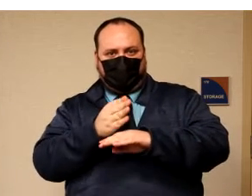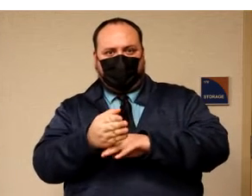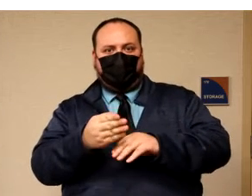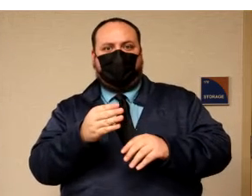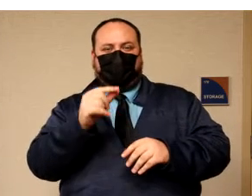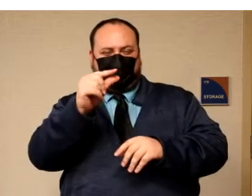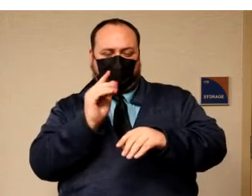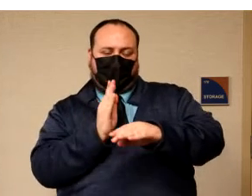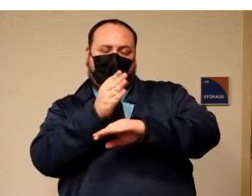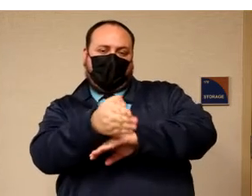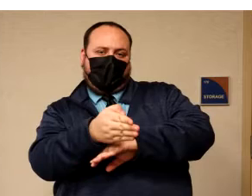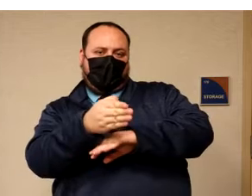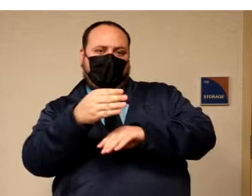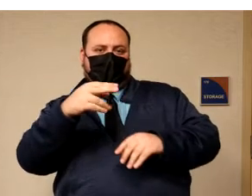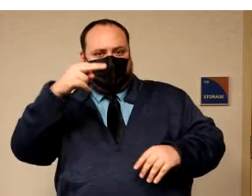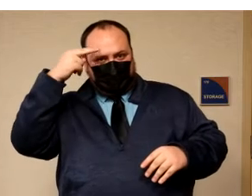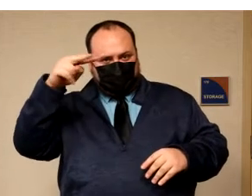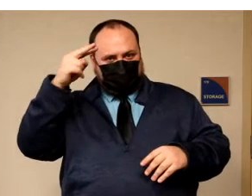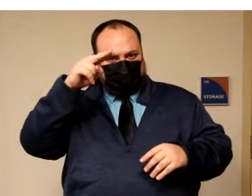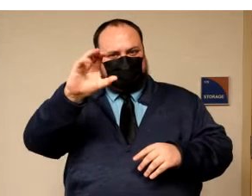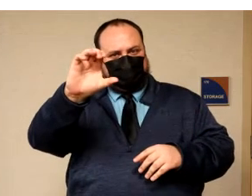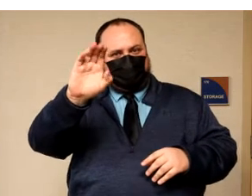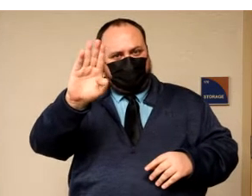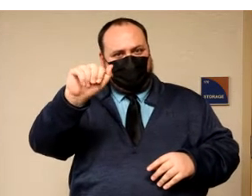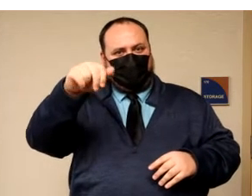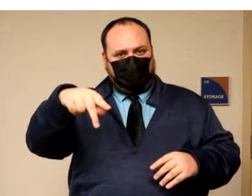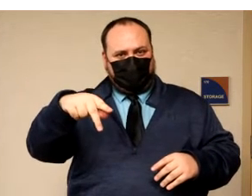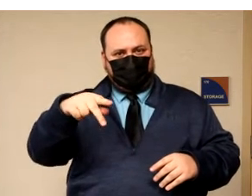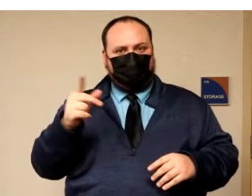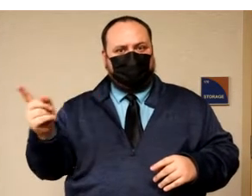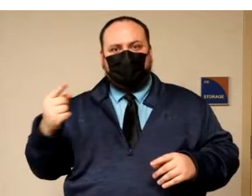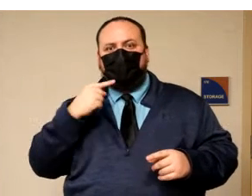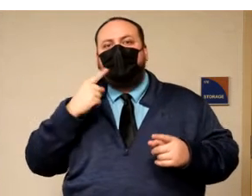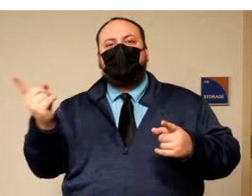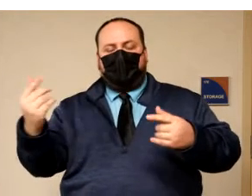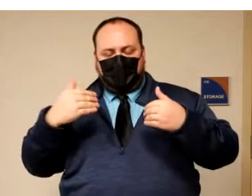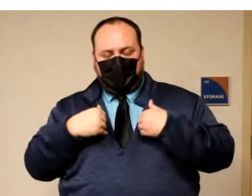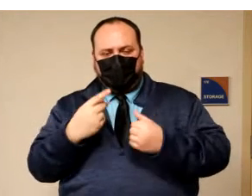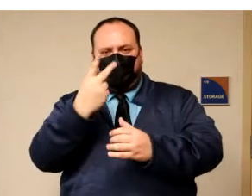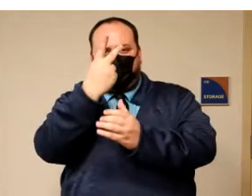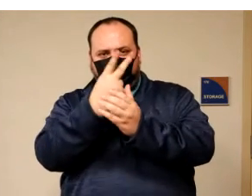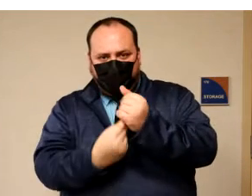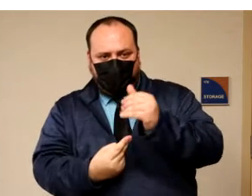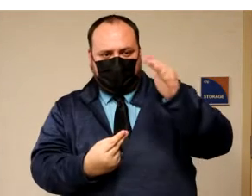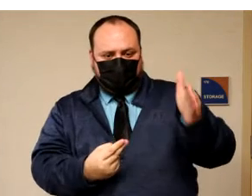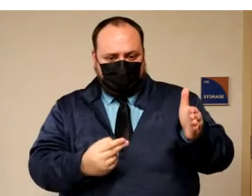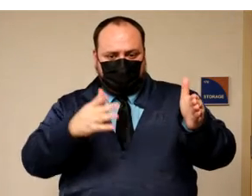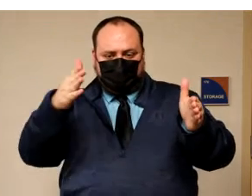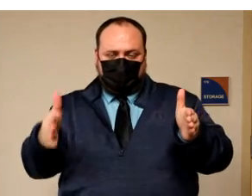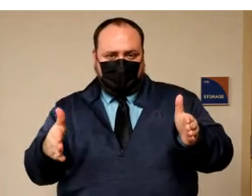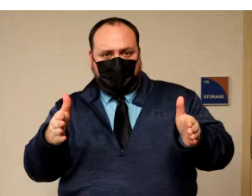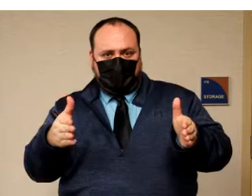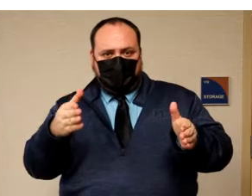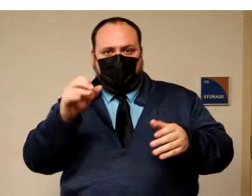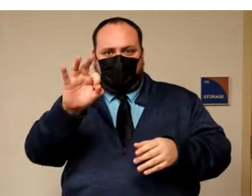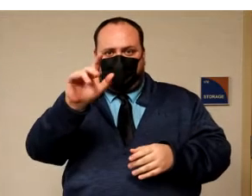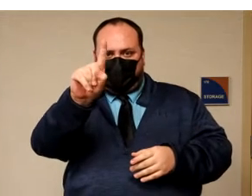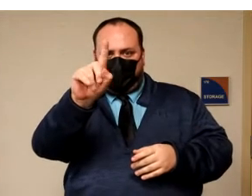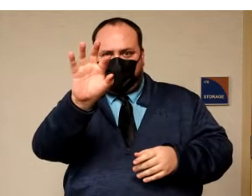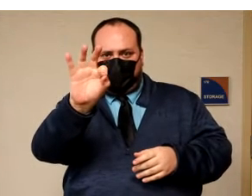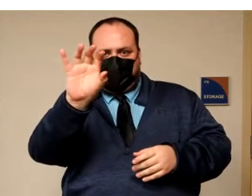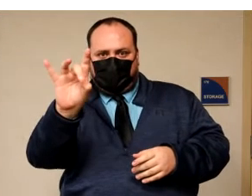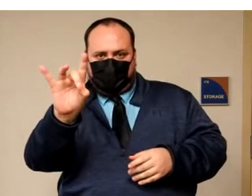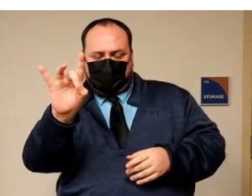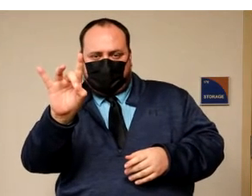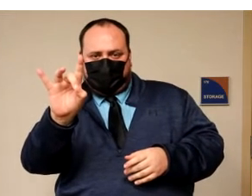Hispanic CVAP. You can see this kind of takes in both sides of the The 198